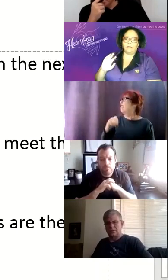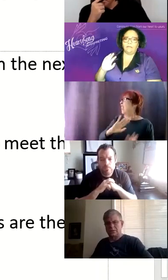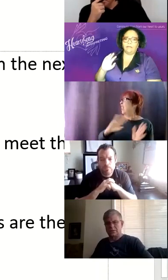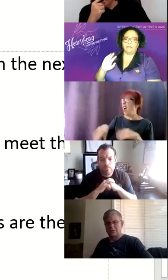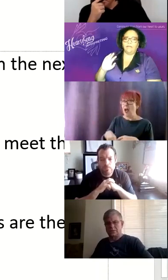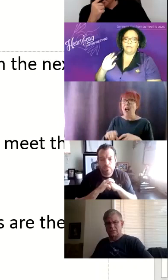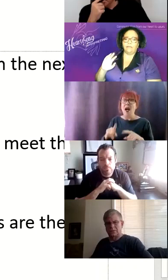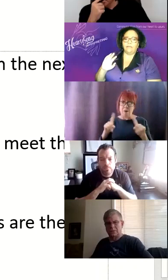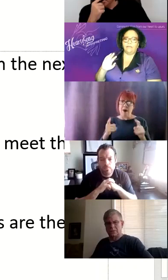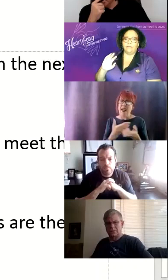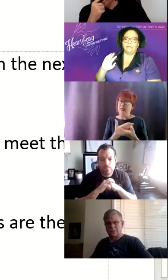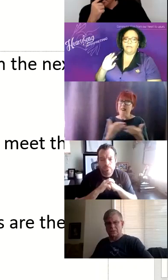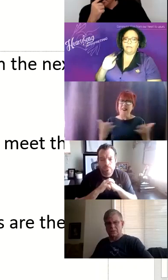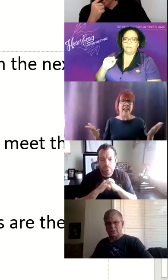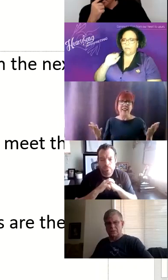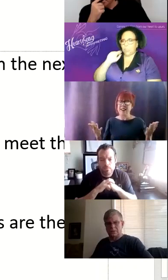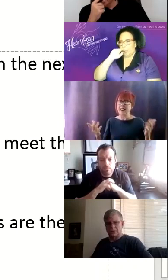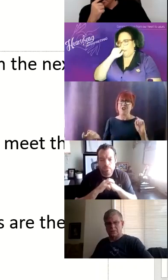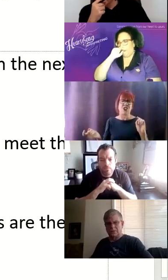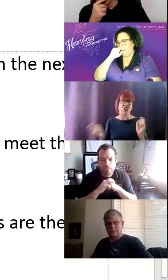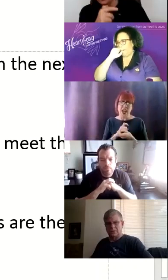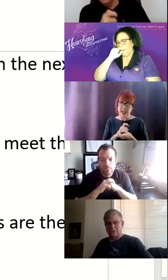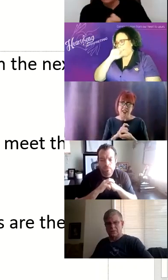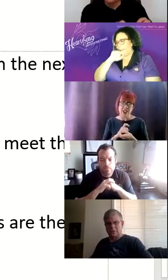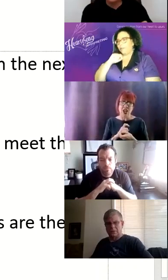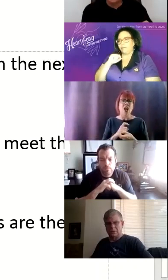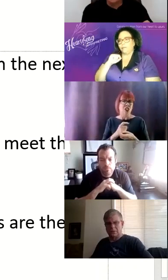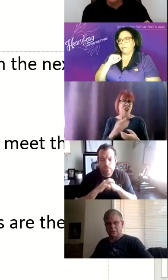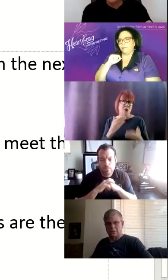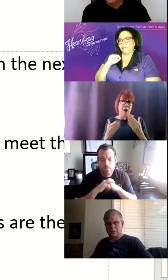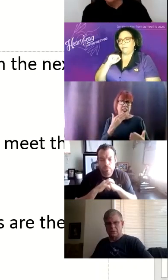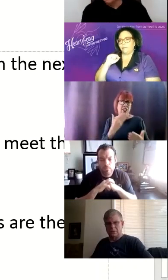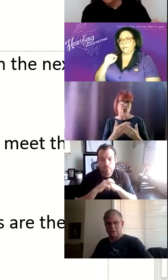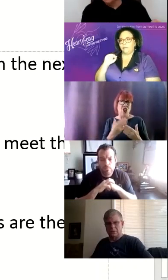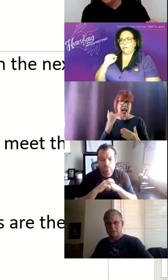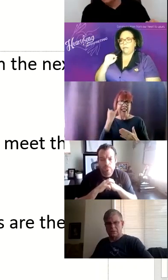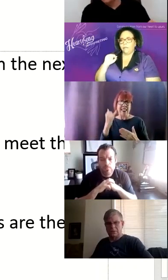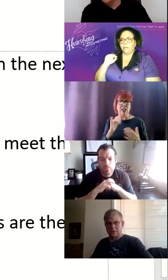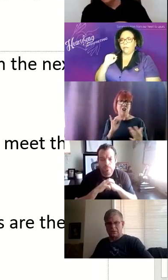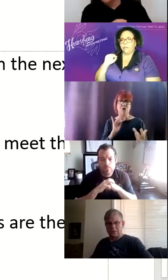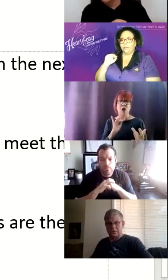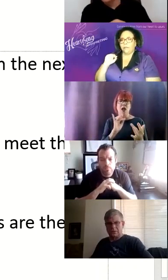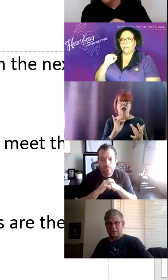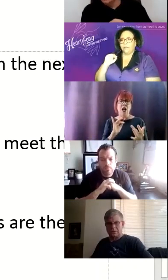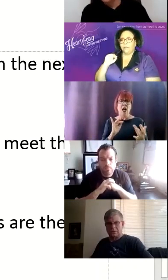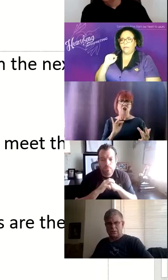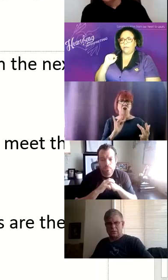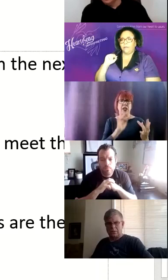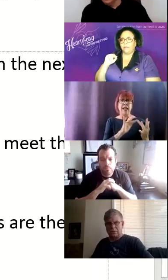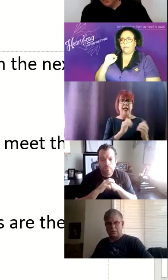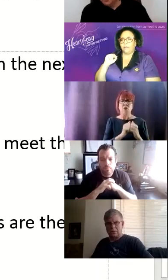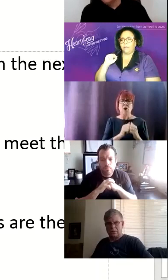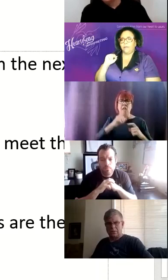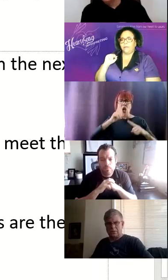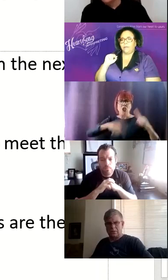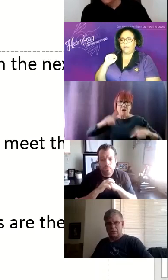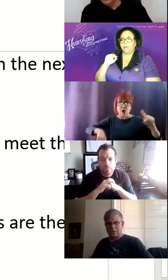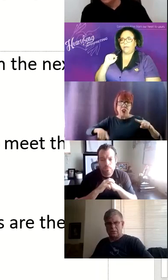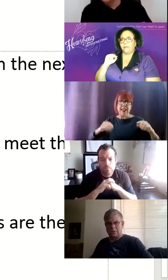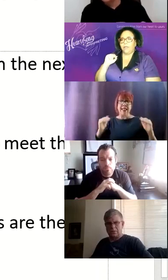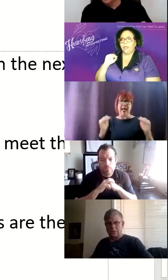online environment. So I agree, if you could work with or maybe reach out to diversity, equity, and inclusion, that would be helpful, I